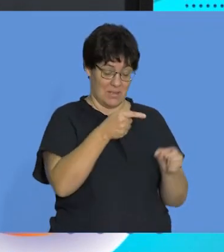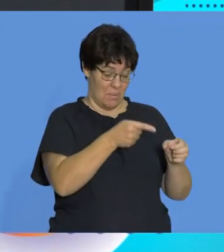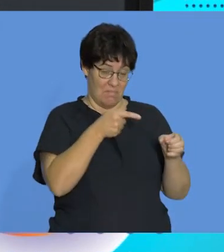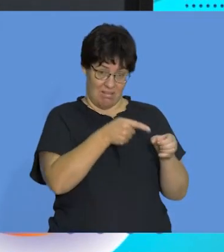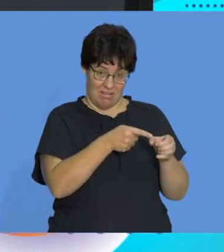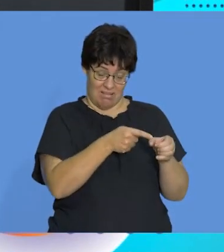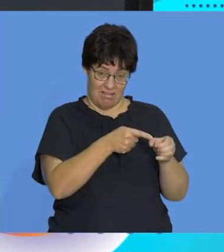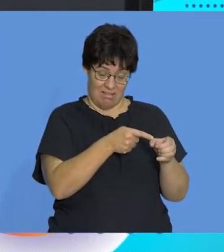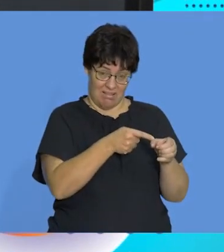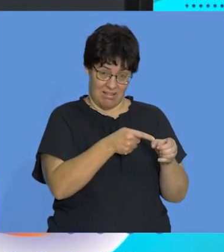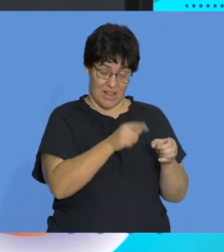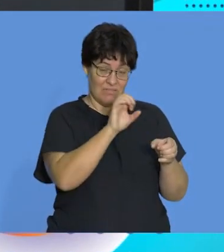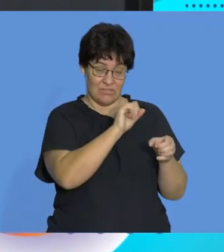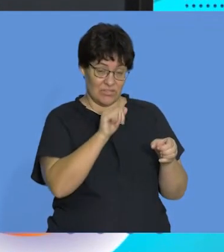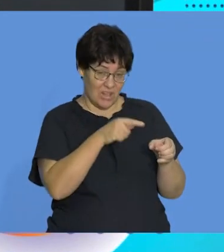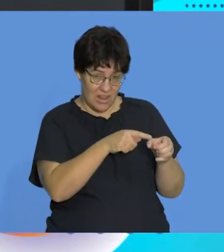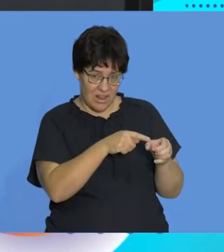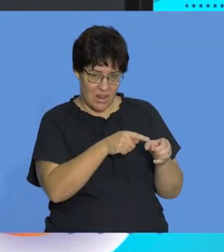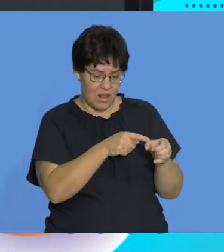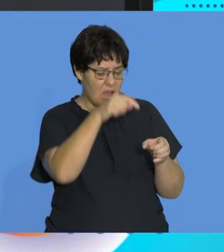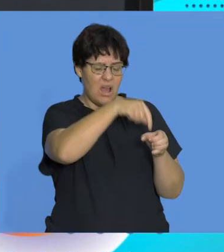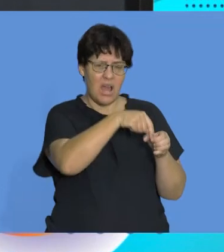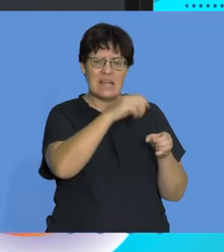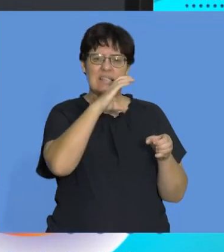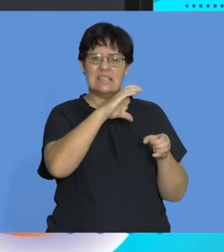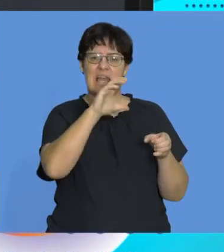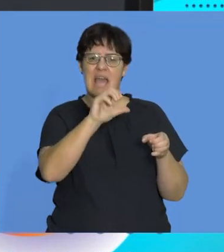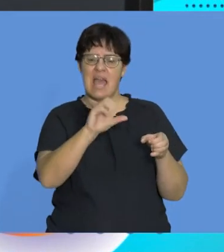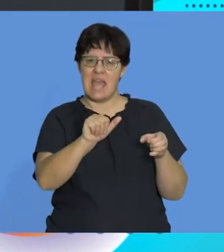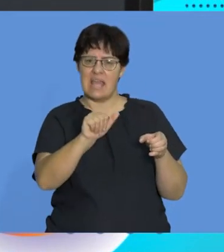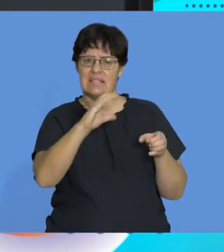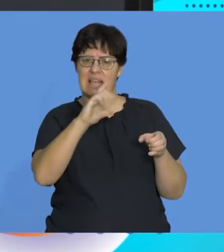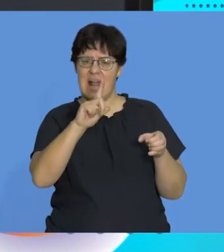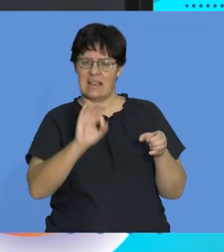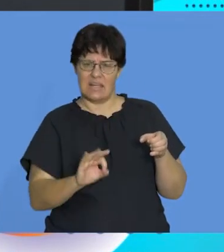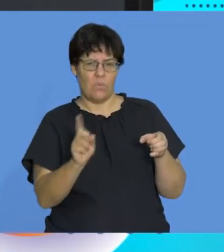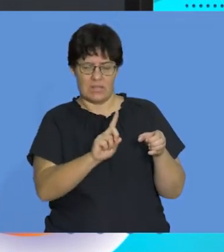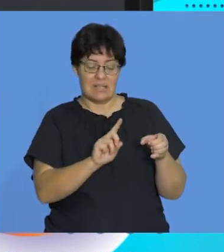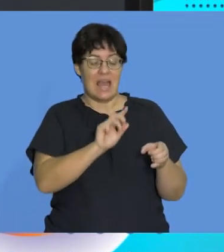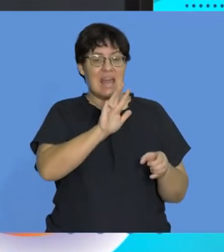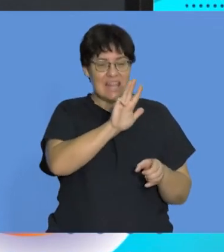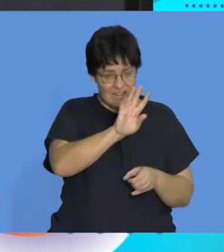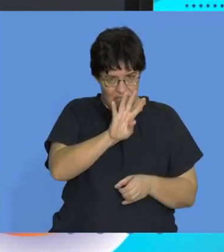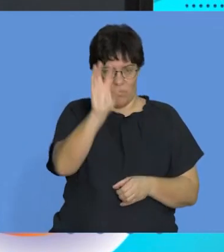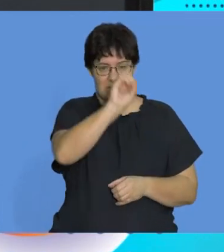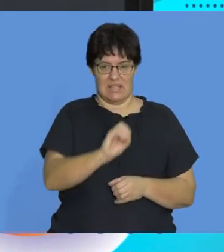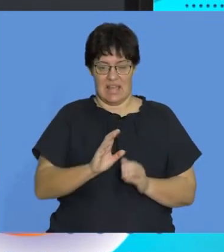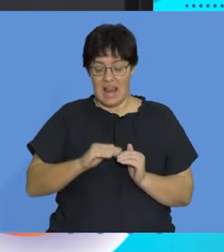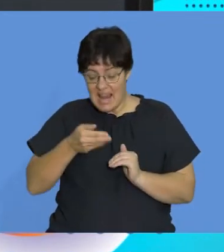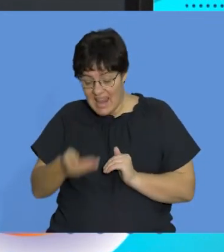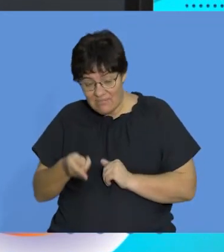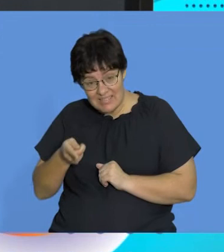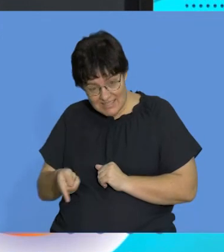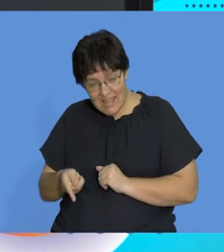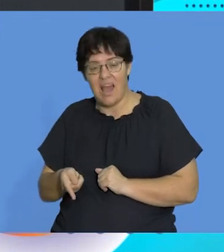the eggshell, what is actually calcium carbonate is 94%, and then the remainder is actually other